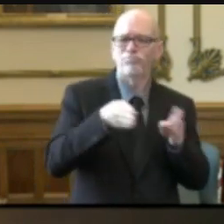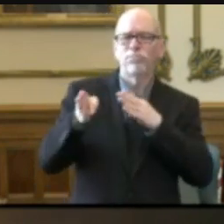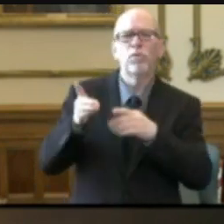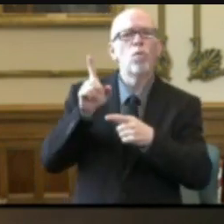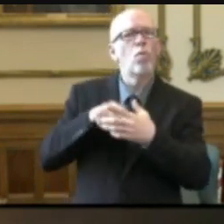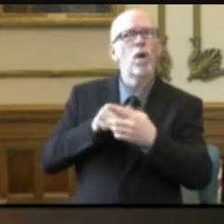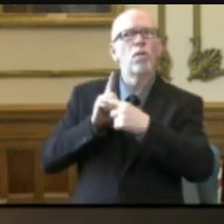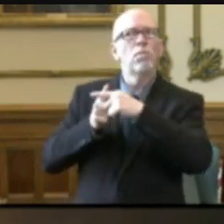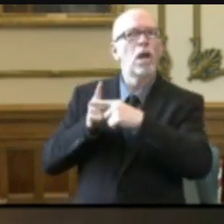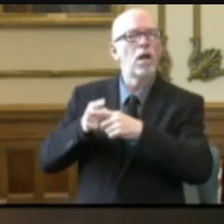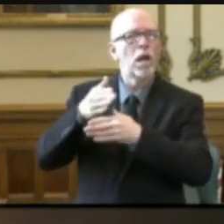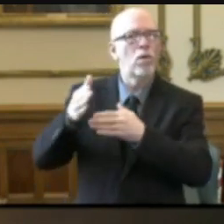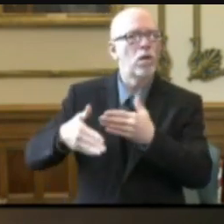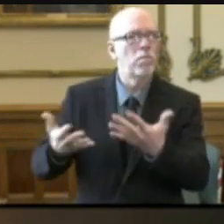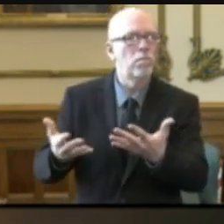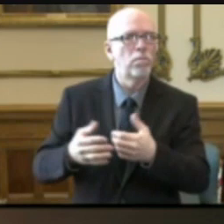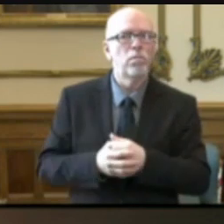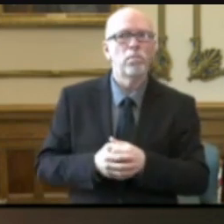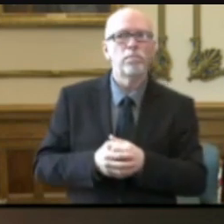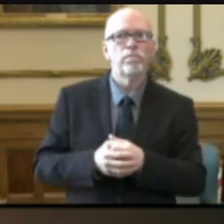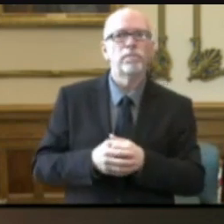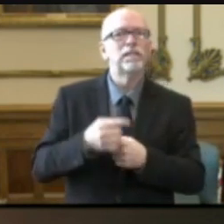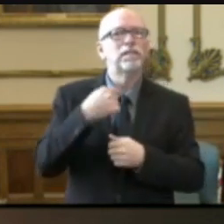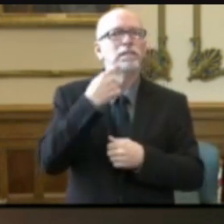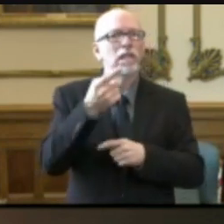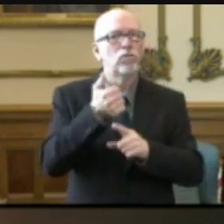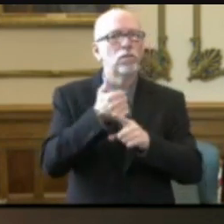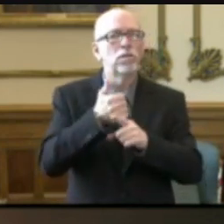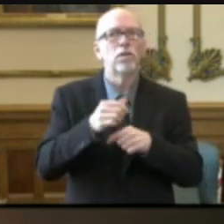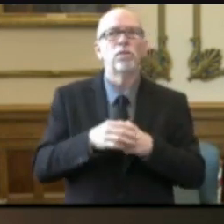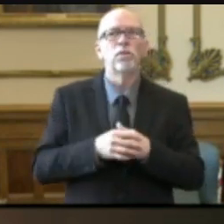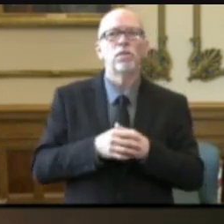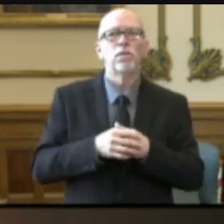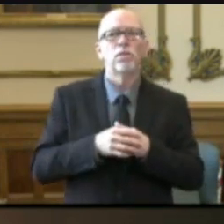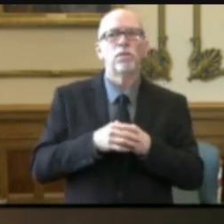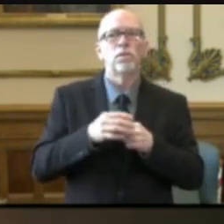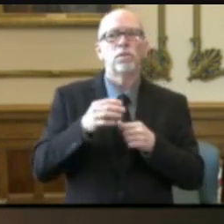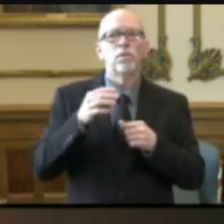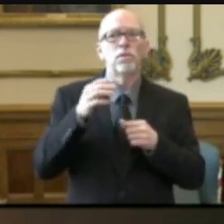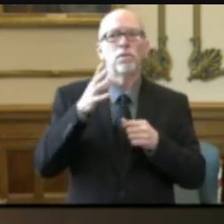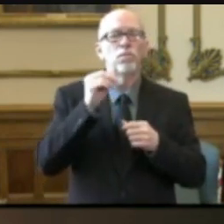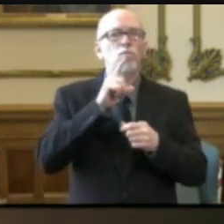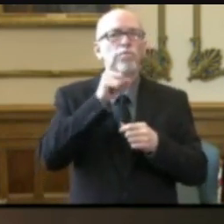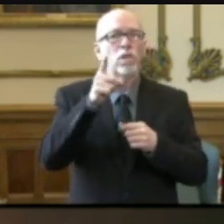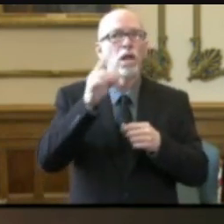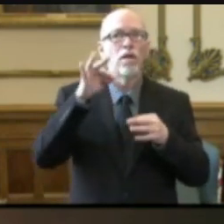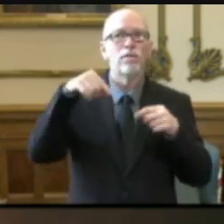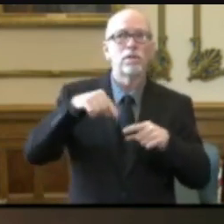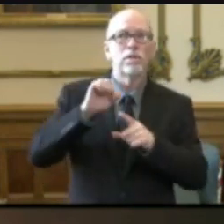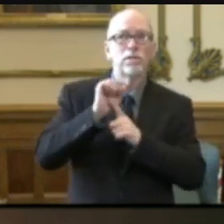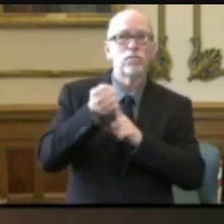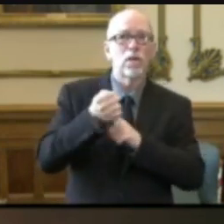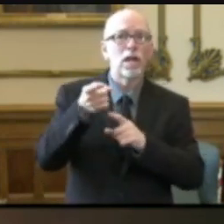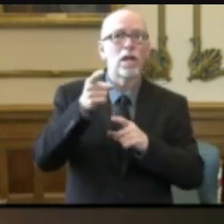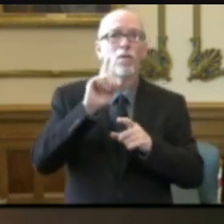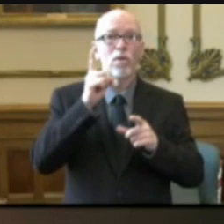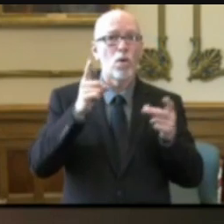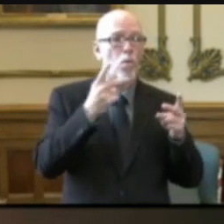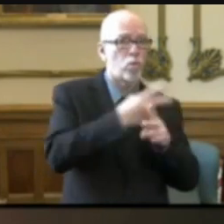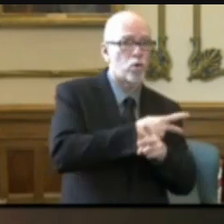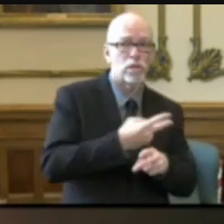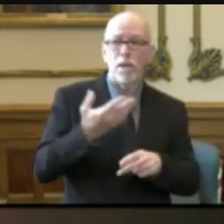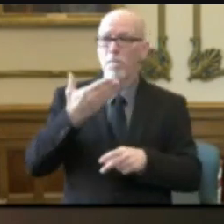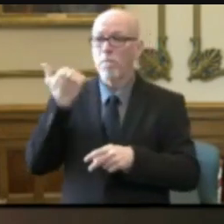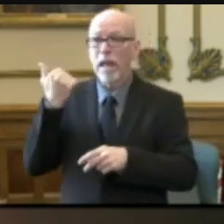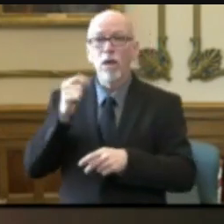well. Tell yourself both are possible, and that the reality is probably somewhere in the middle.